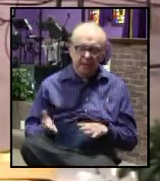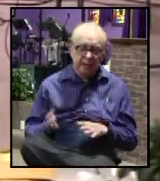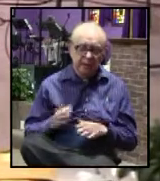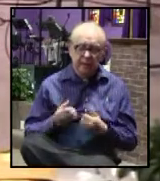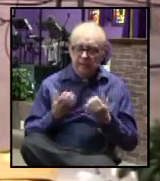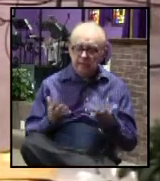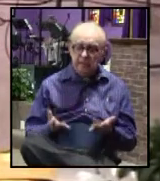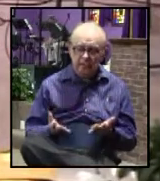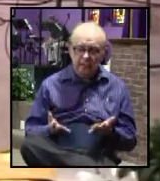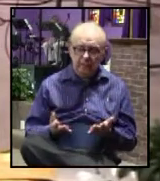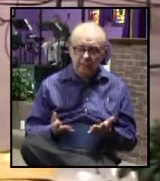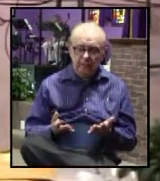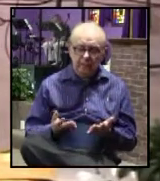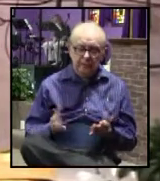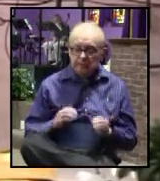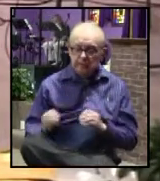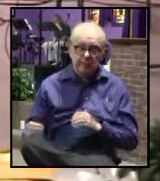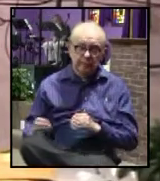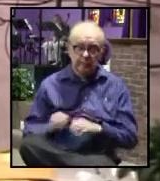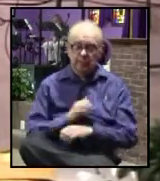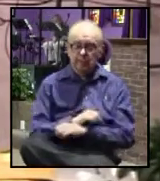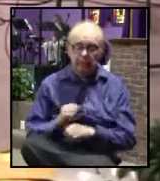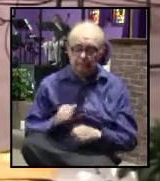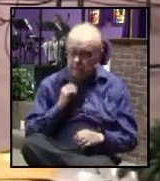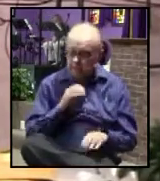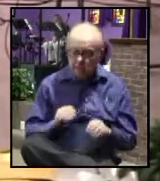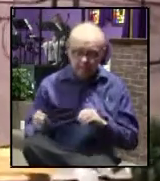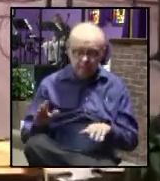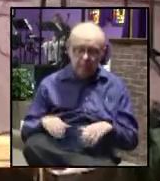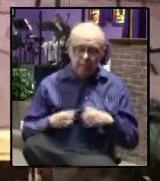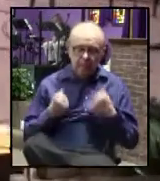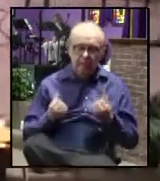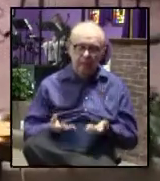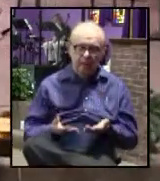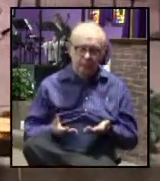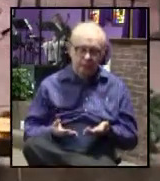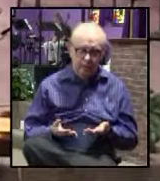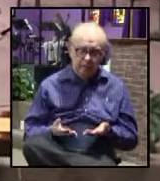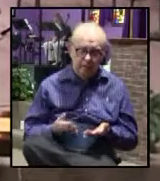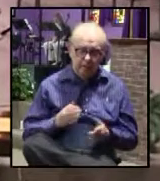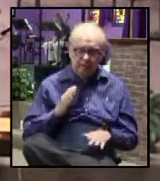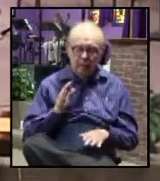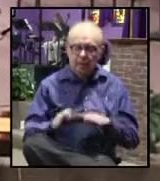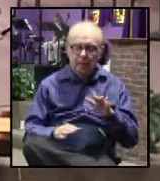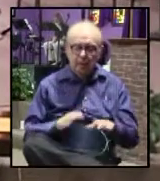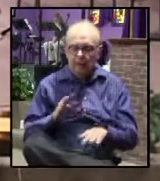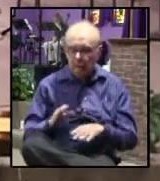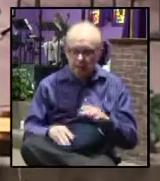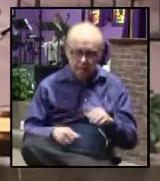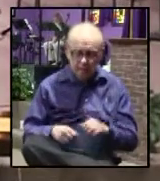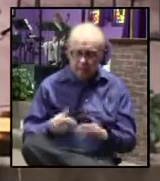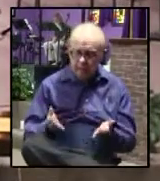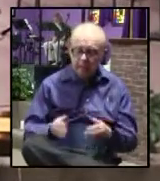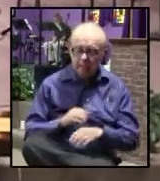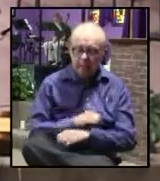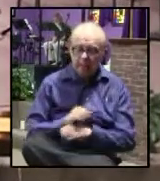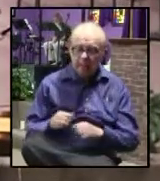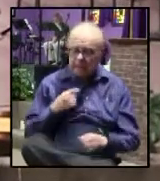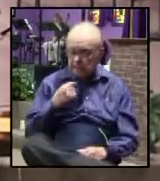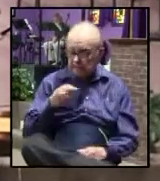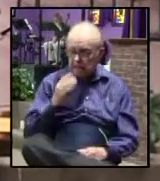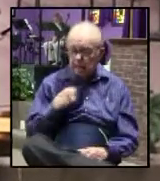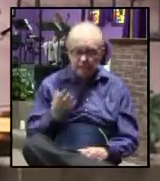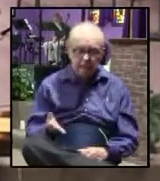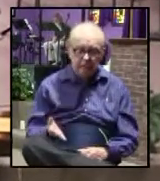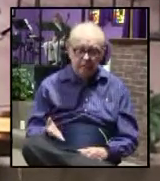already dead. We killed it, we put it on the altar, it doesn't move. We are living sacrifices where we crawl onto the altar and say, God, here I am. But